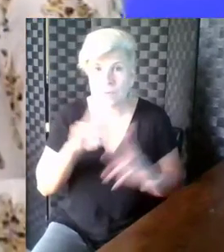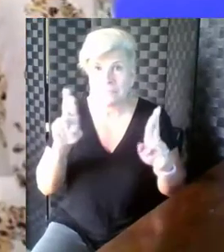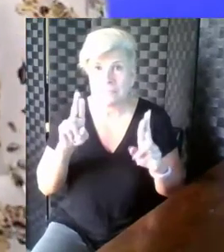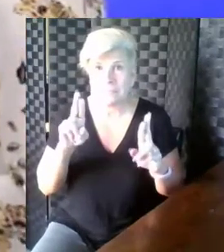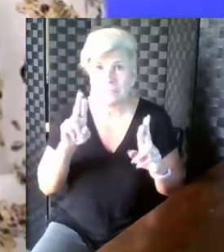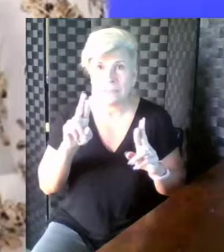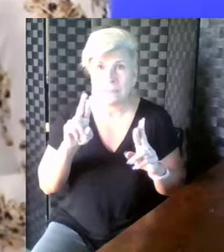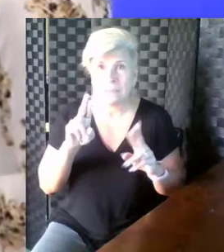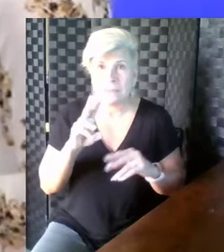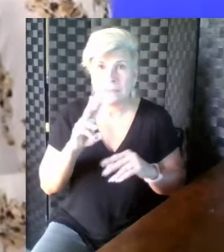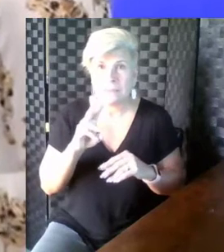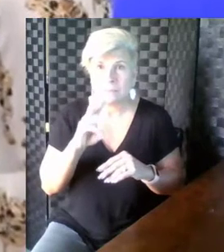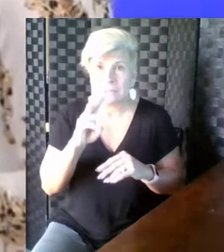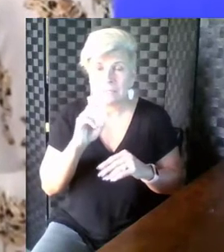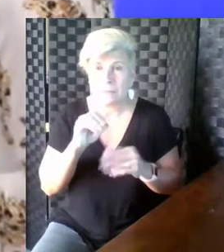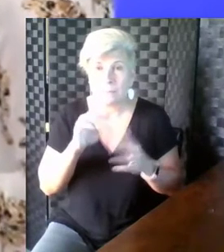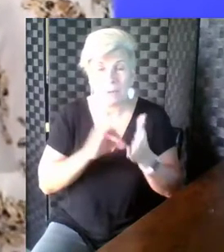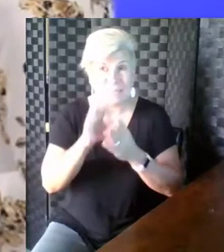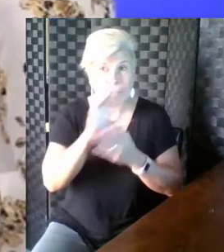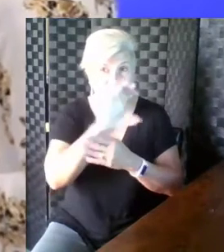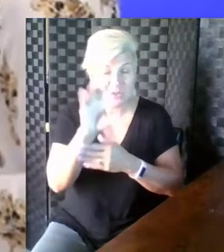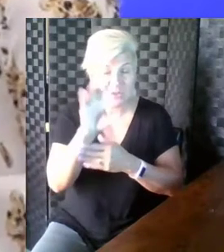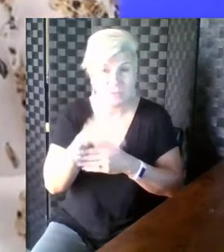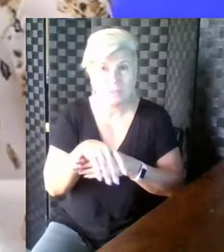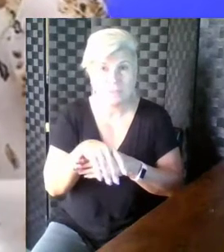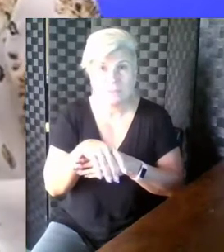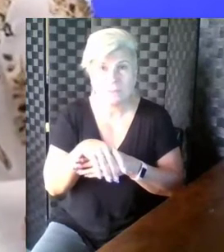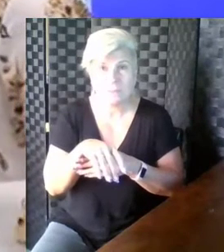ready? I'm going to count by hundreds here.